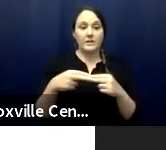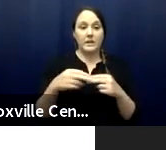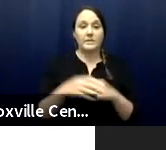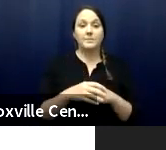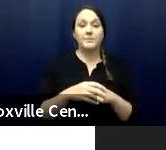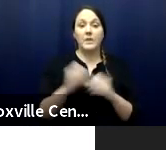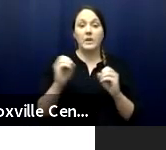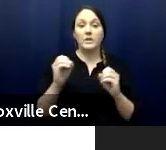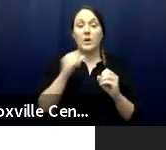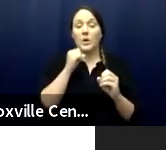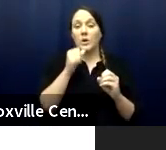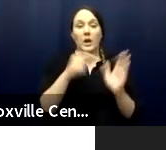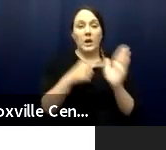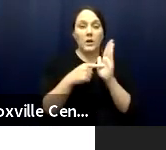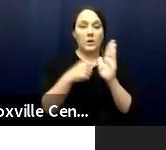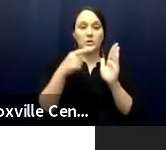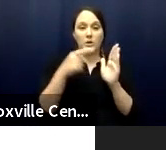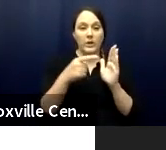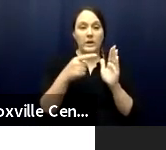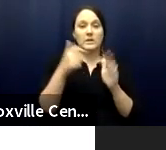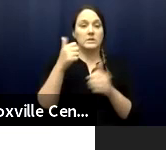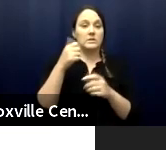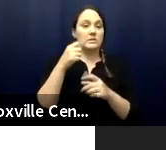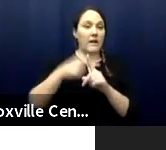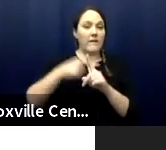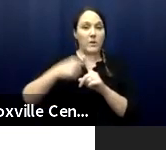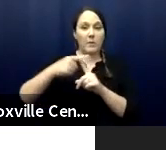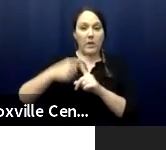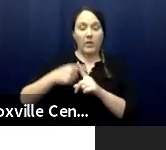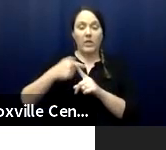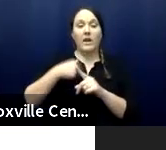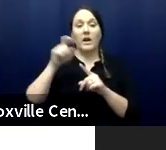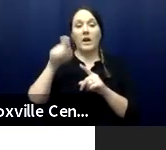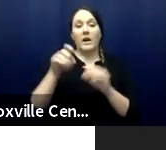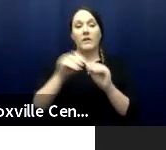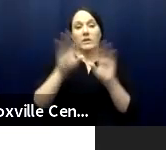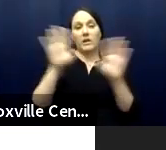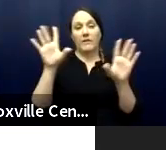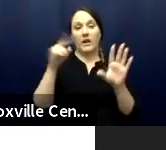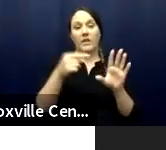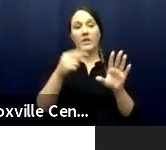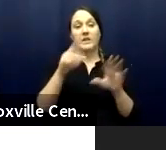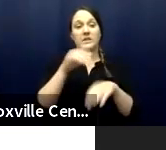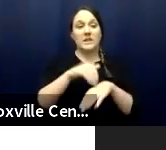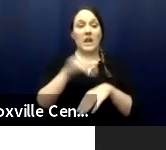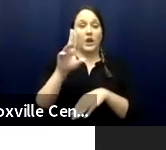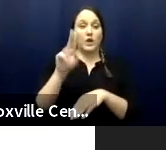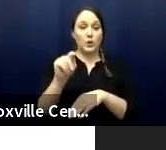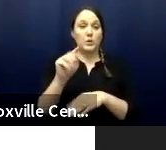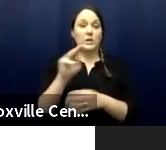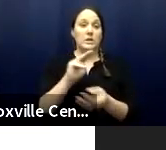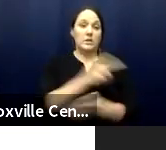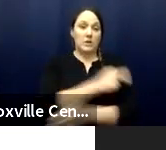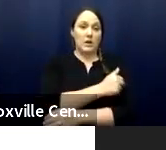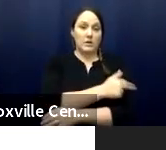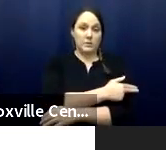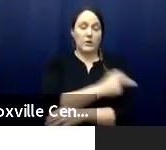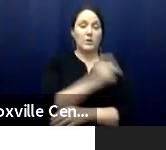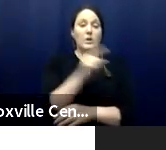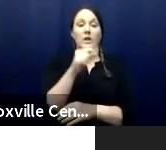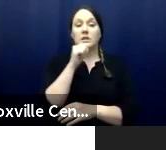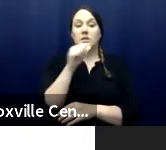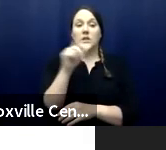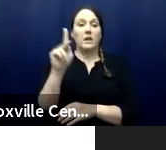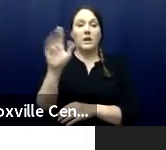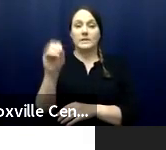So I don't show this every month, and I have to clarify, this is at UT Medical Center. So this is not Knox